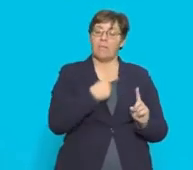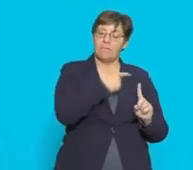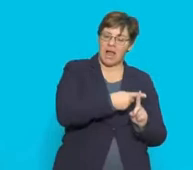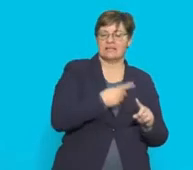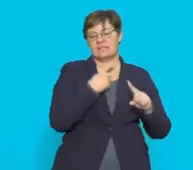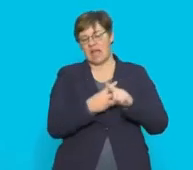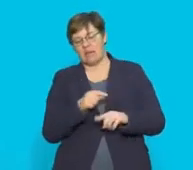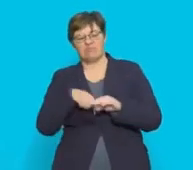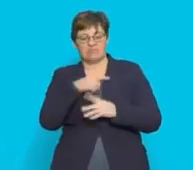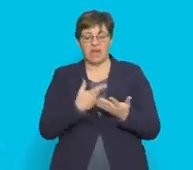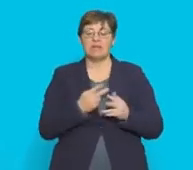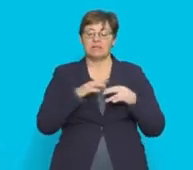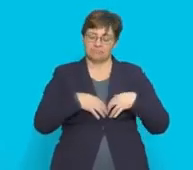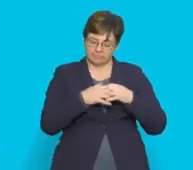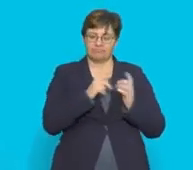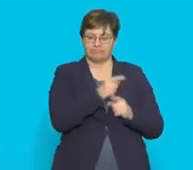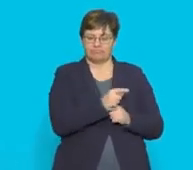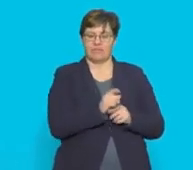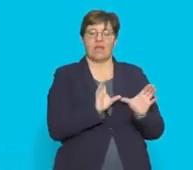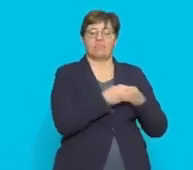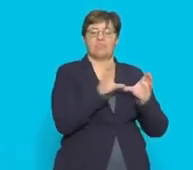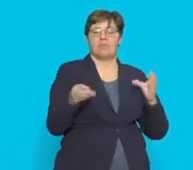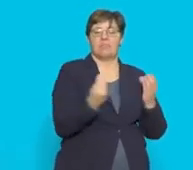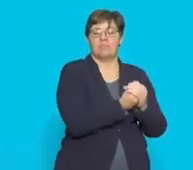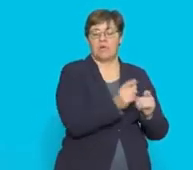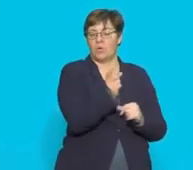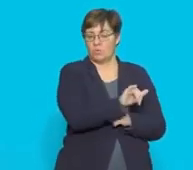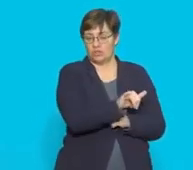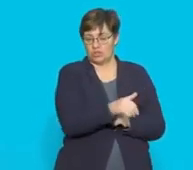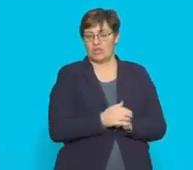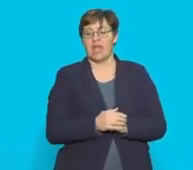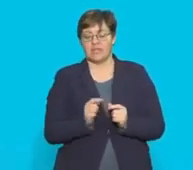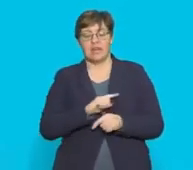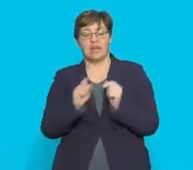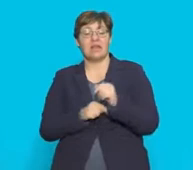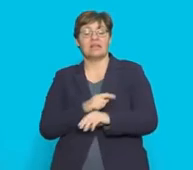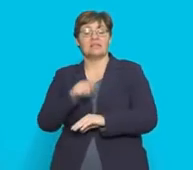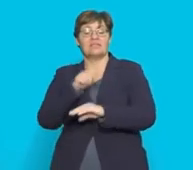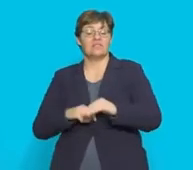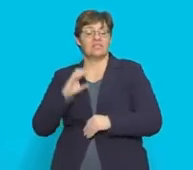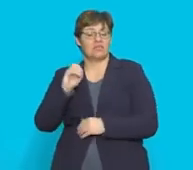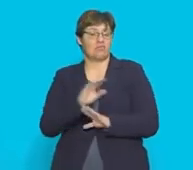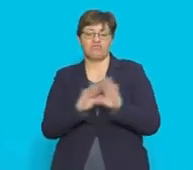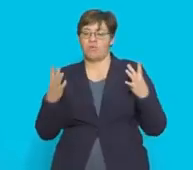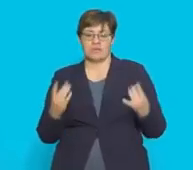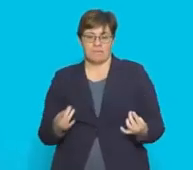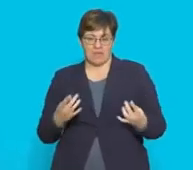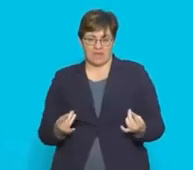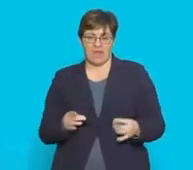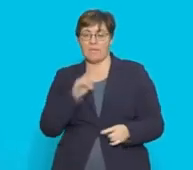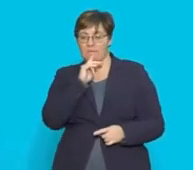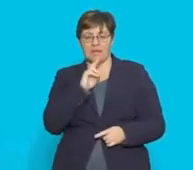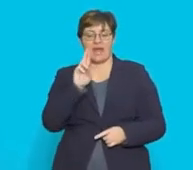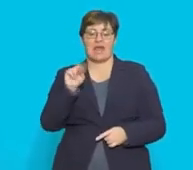will give you a specific set based on those operations. And then the last thing is division by 0 is not a number, it